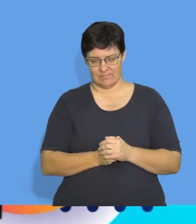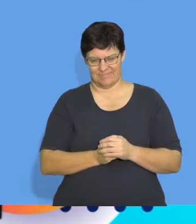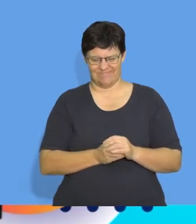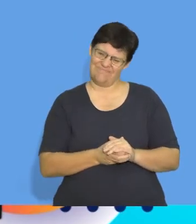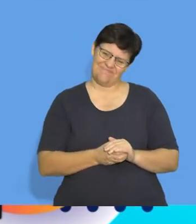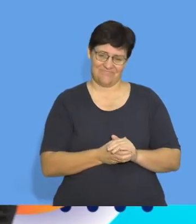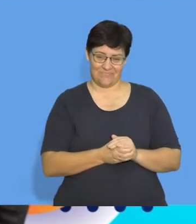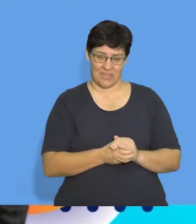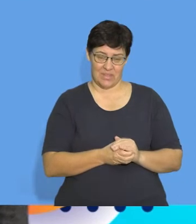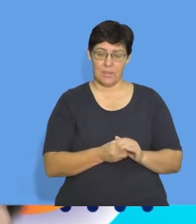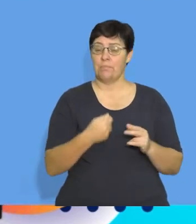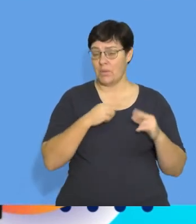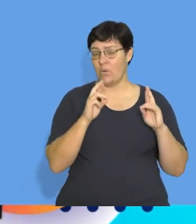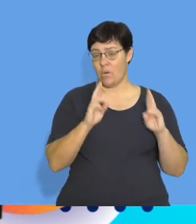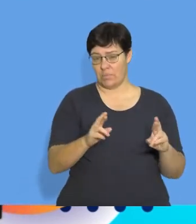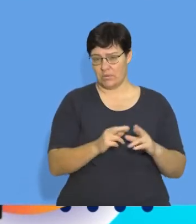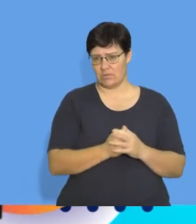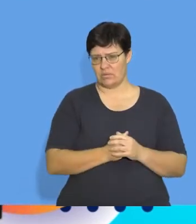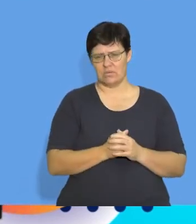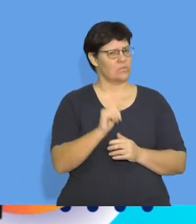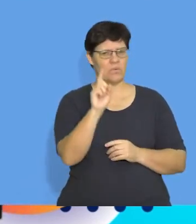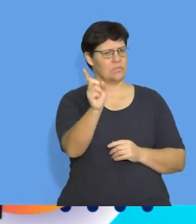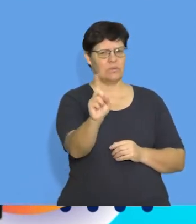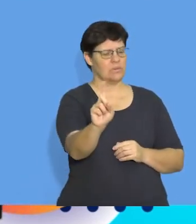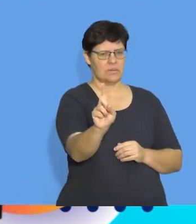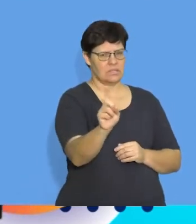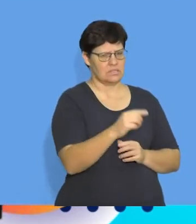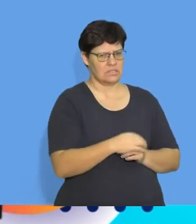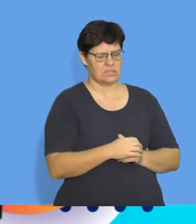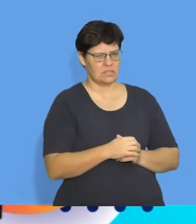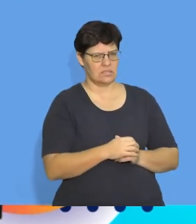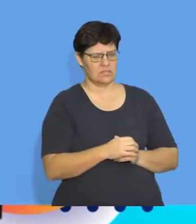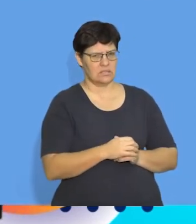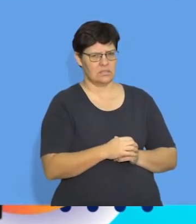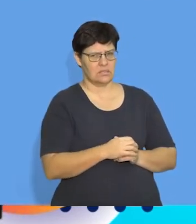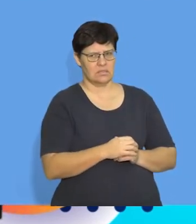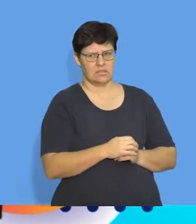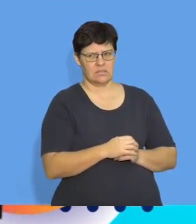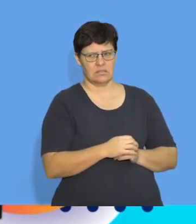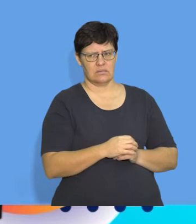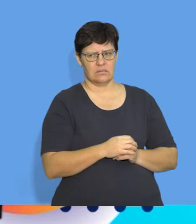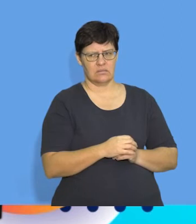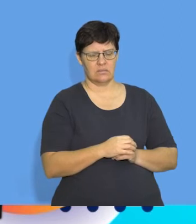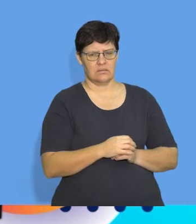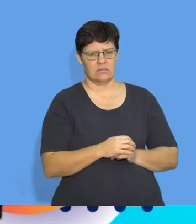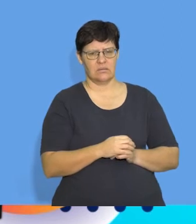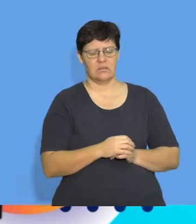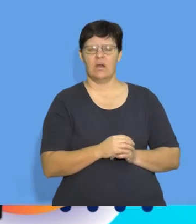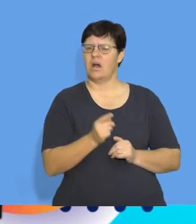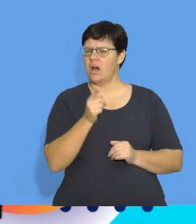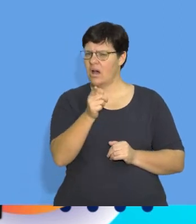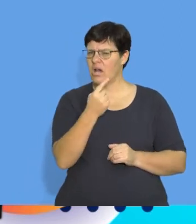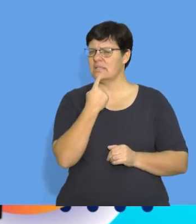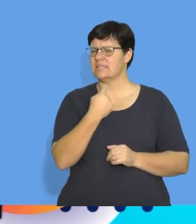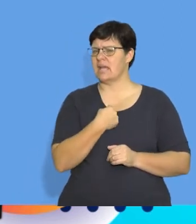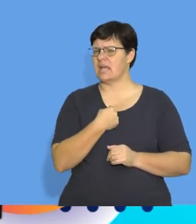I'm hoping that someone's now going, but wait. Just now, a few seconds ago, you said